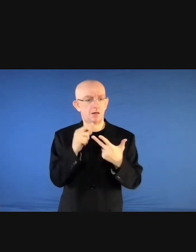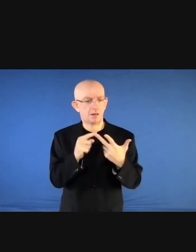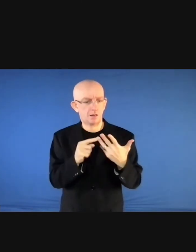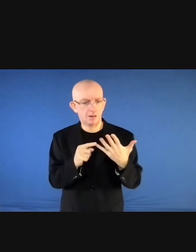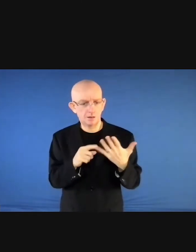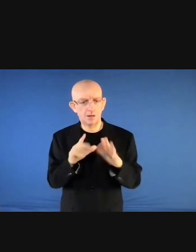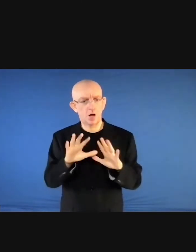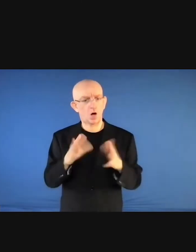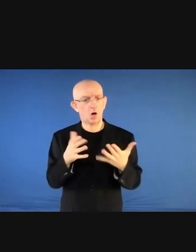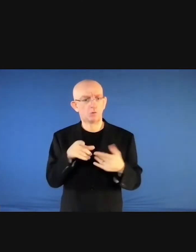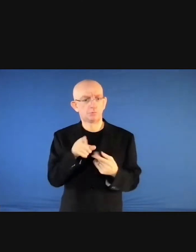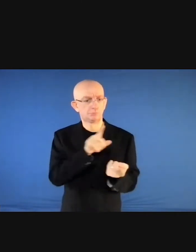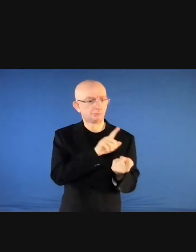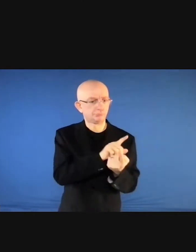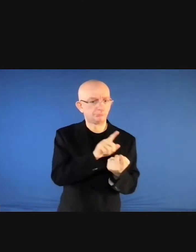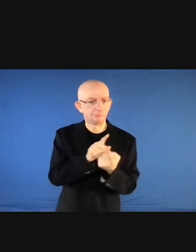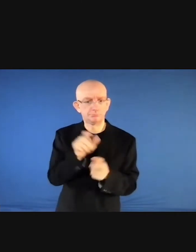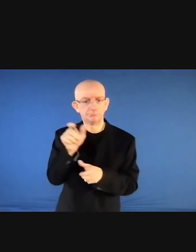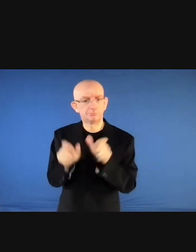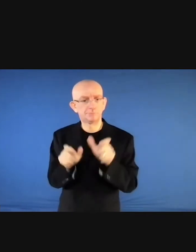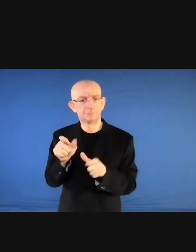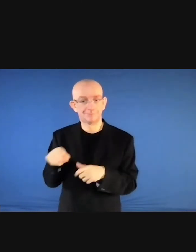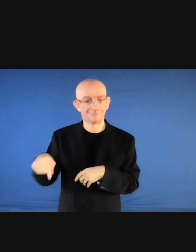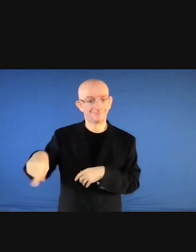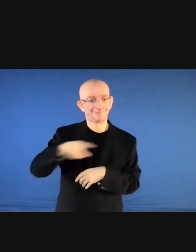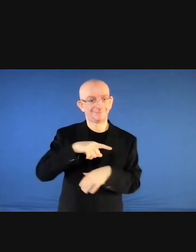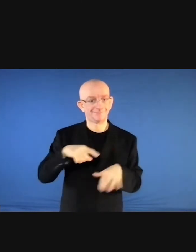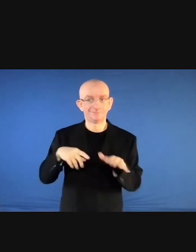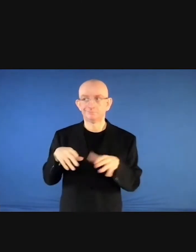I'll leave it at that. Come back if you want any more.